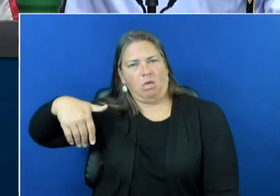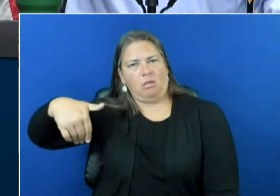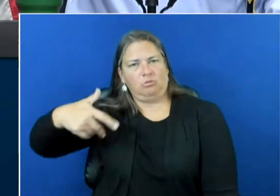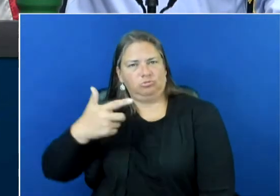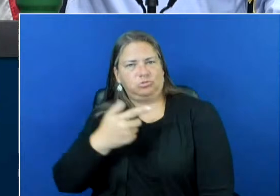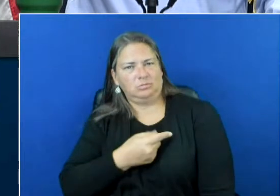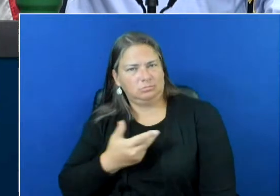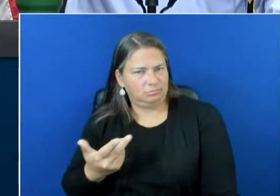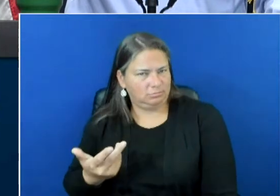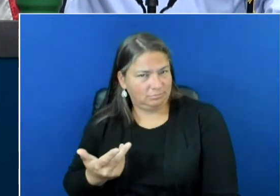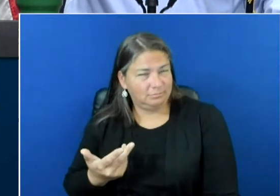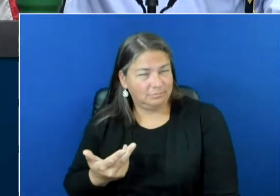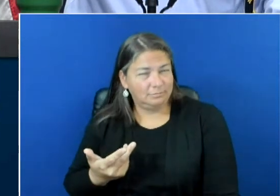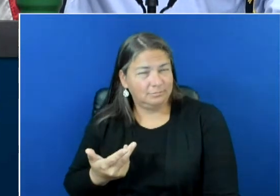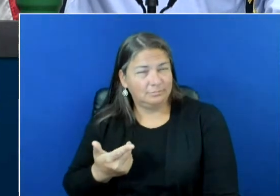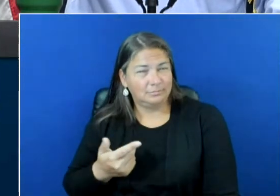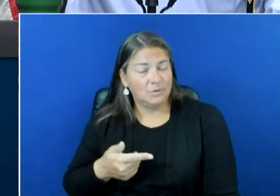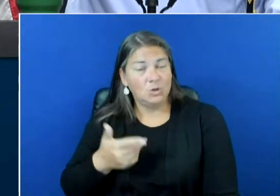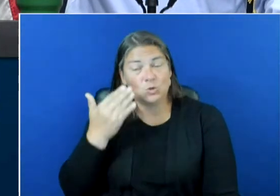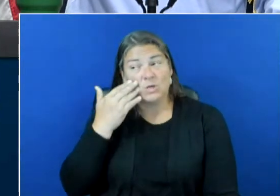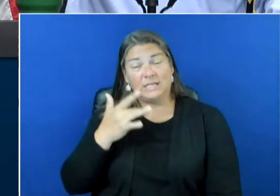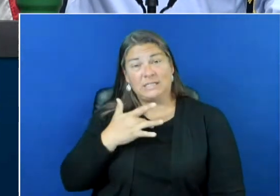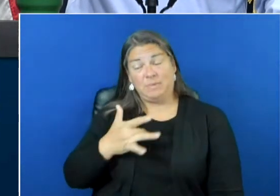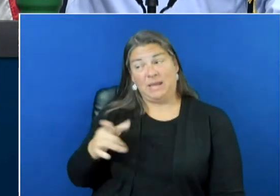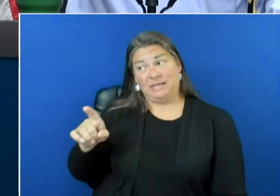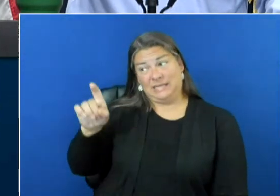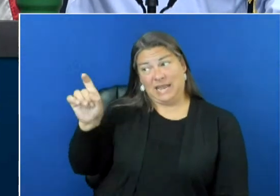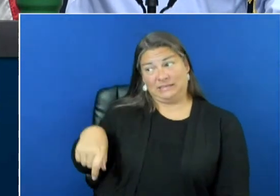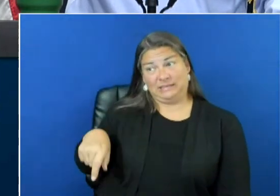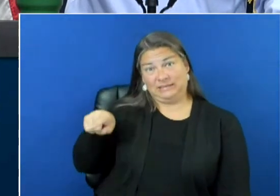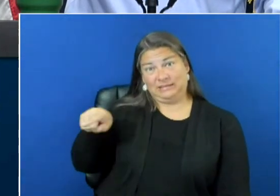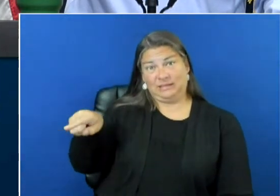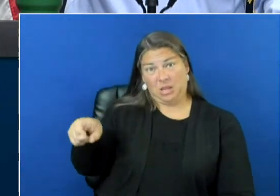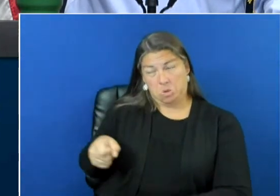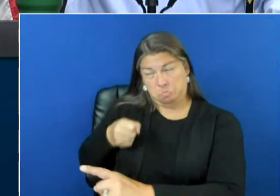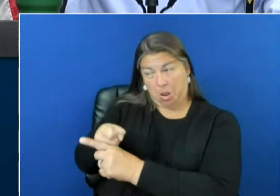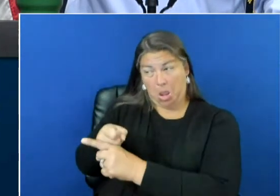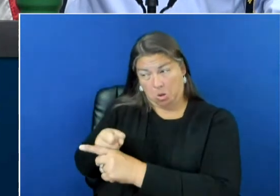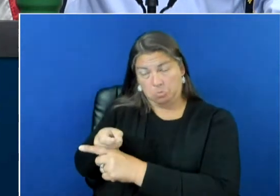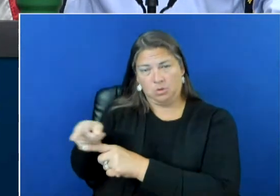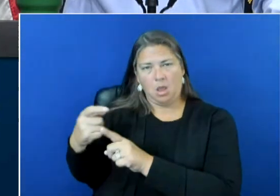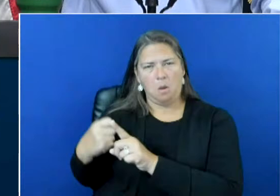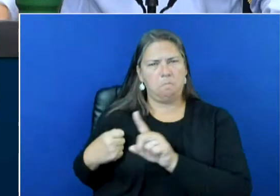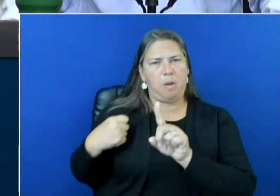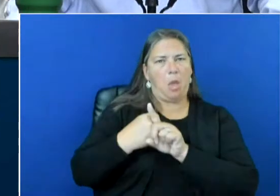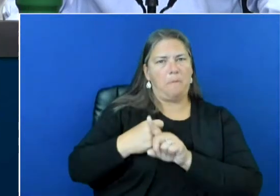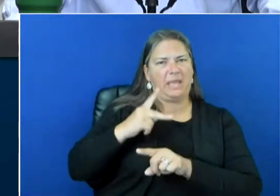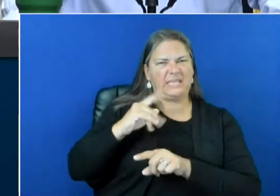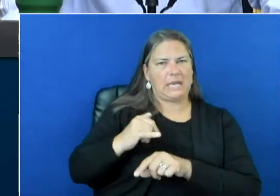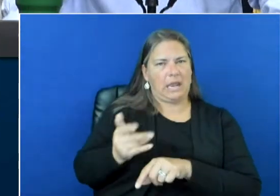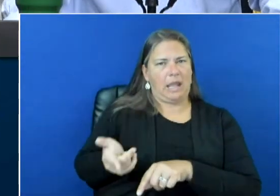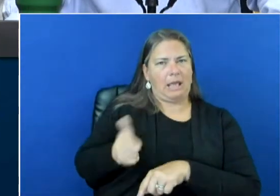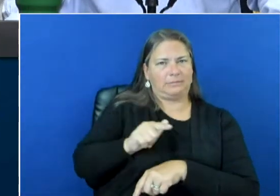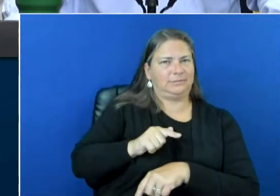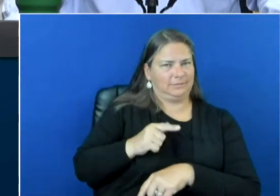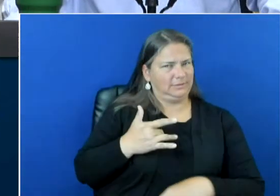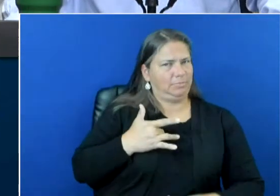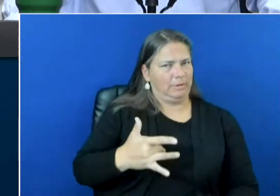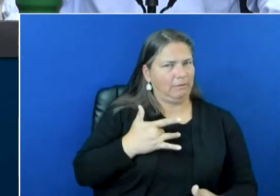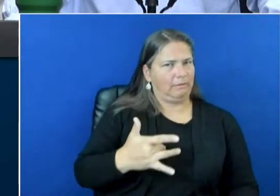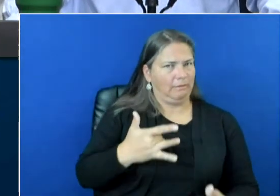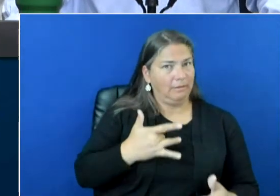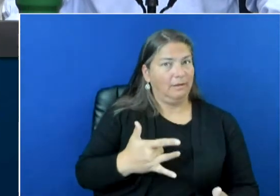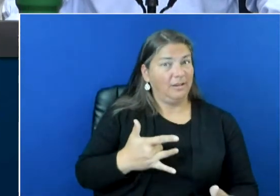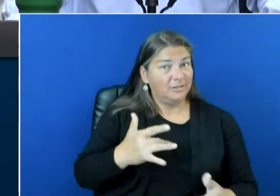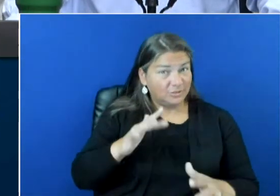happen before they hit Kentucky over and over is this Delta variant is coming for you. It's pretty easy.